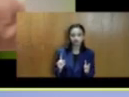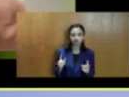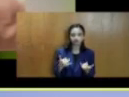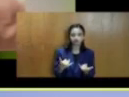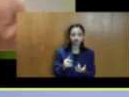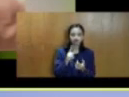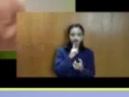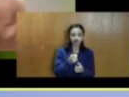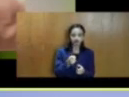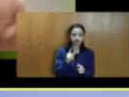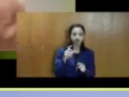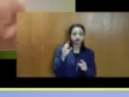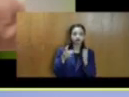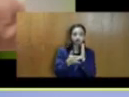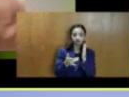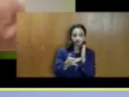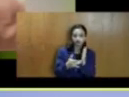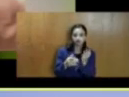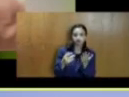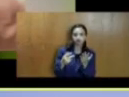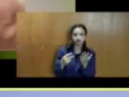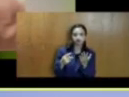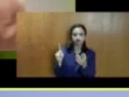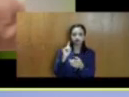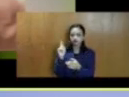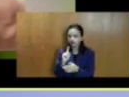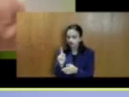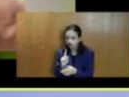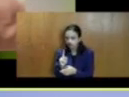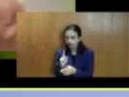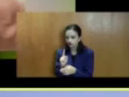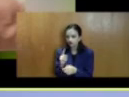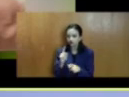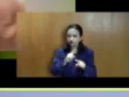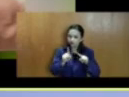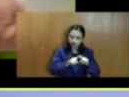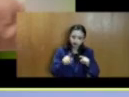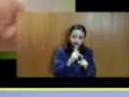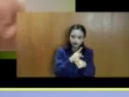essentially a digital passport that says what's in different products and how they were